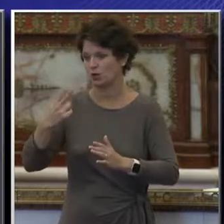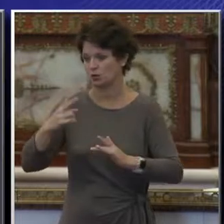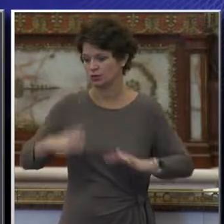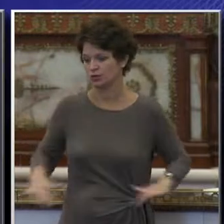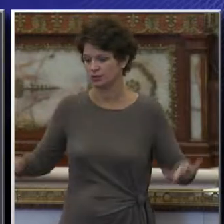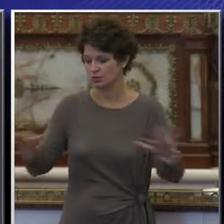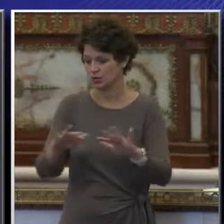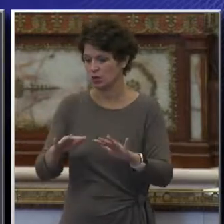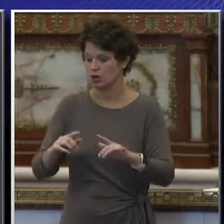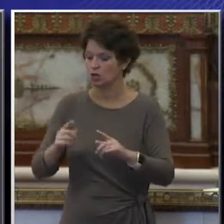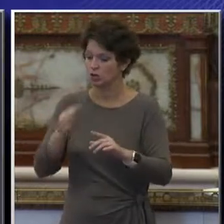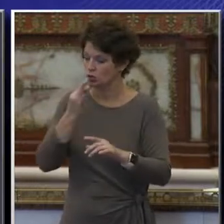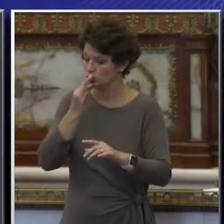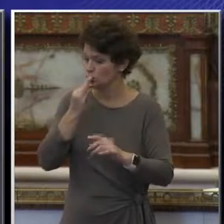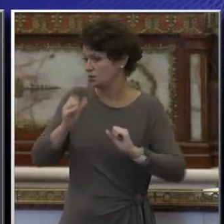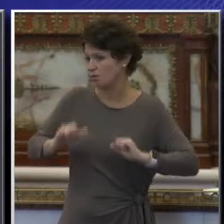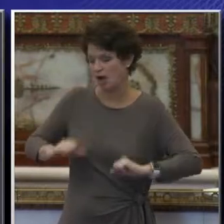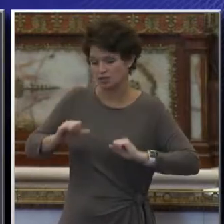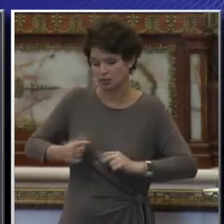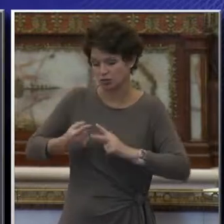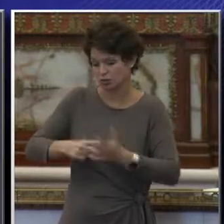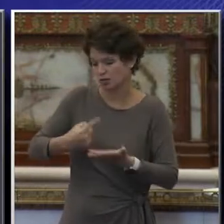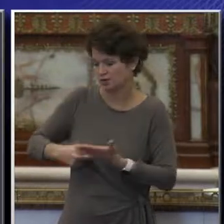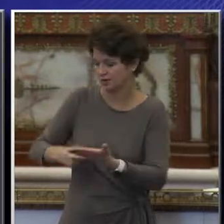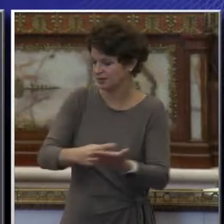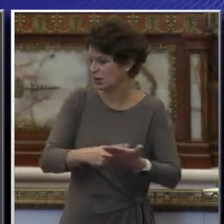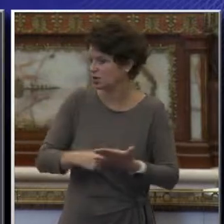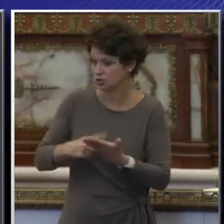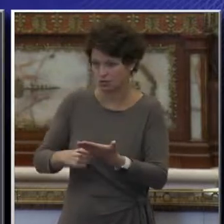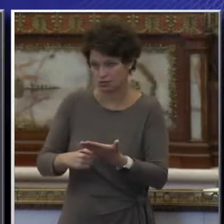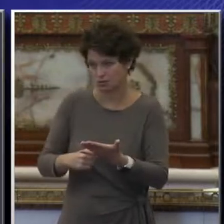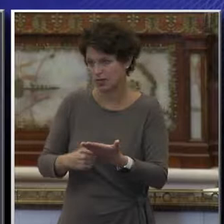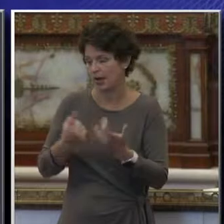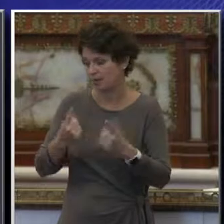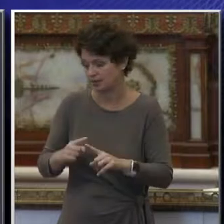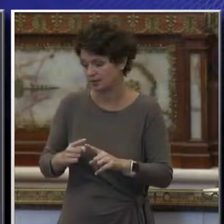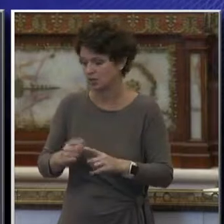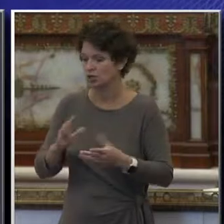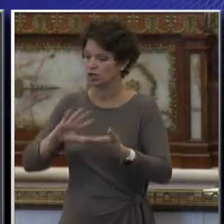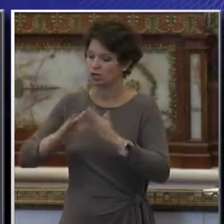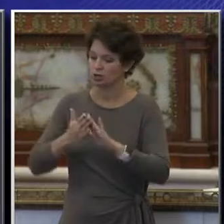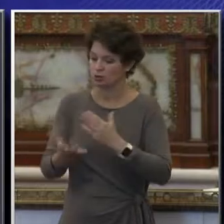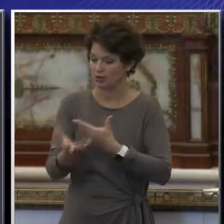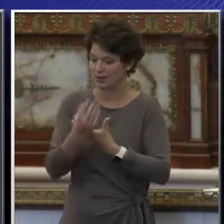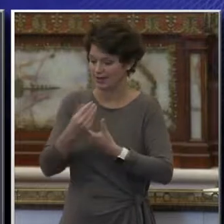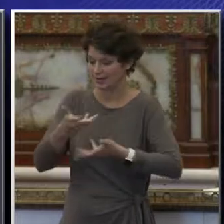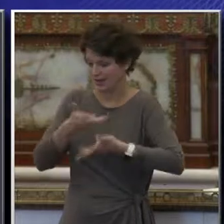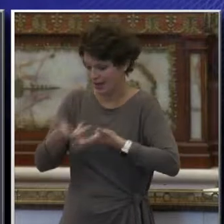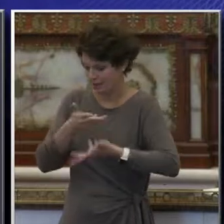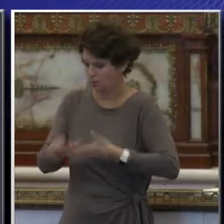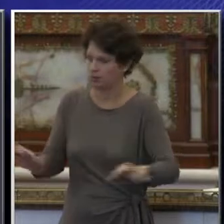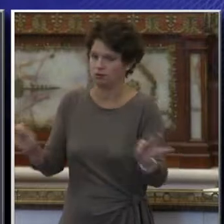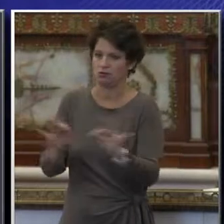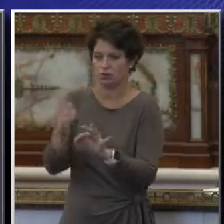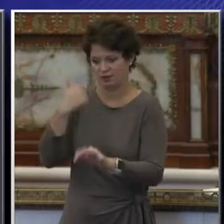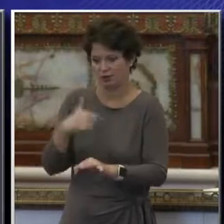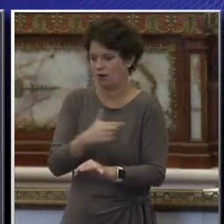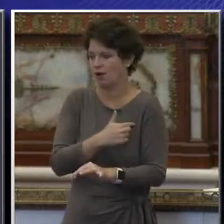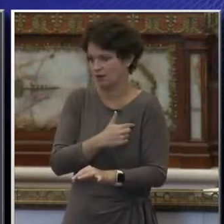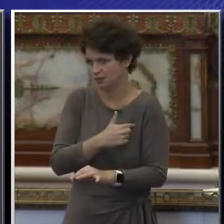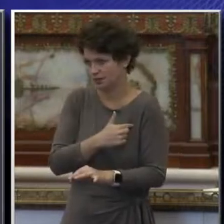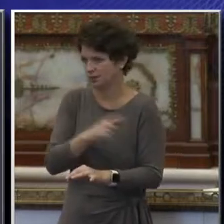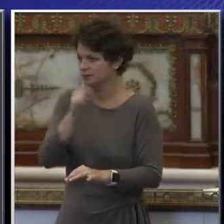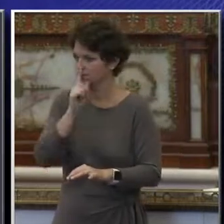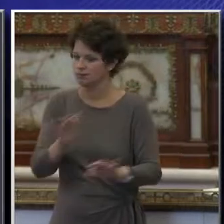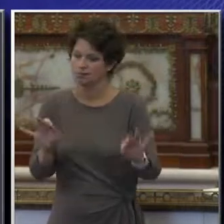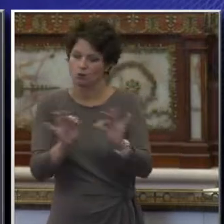soon as possible, as soon as closing on the property. Community engagement is absolutely critical to us. It's very